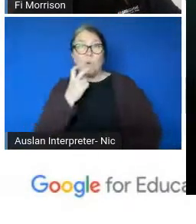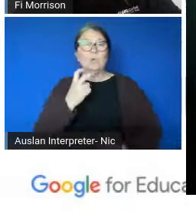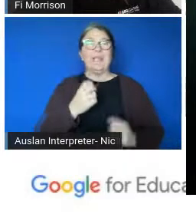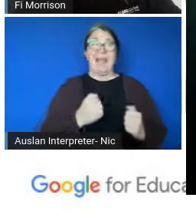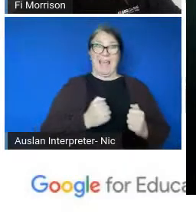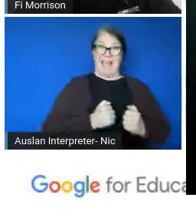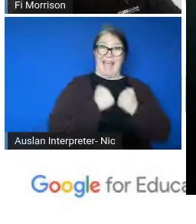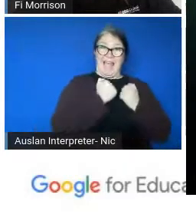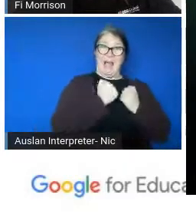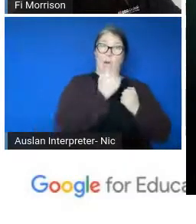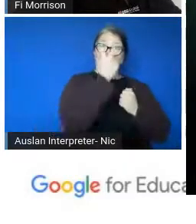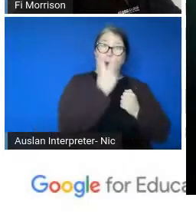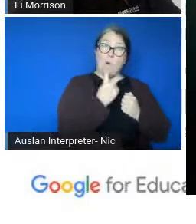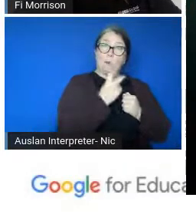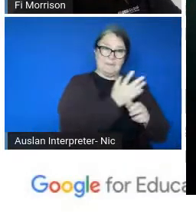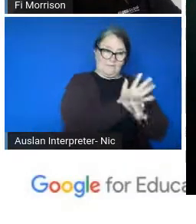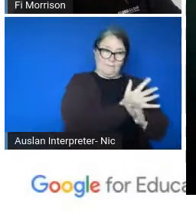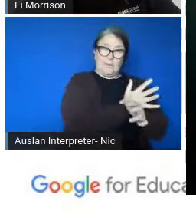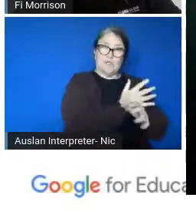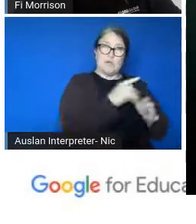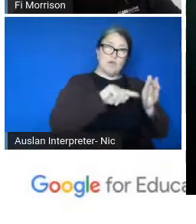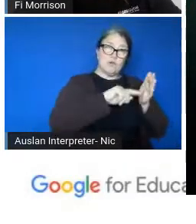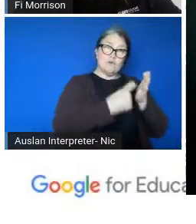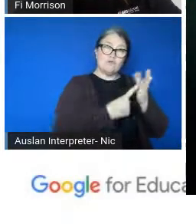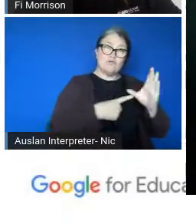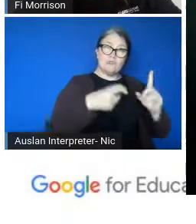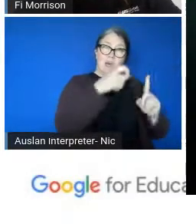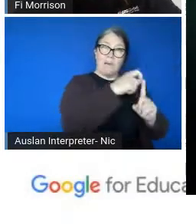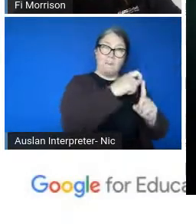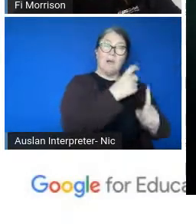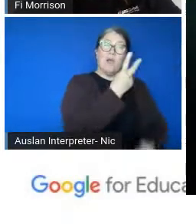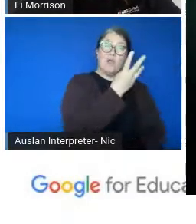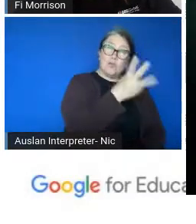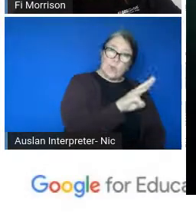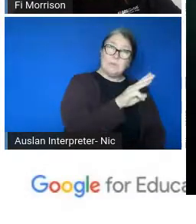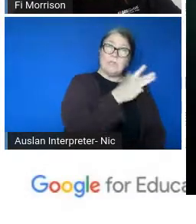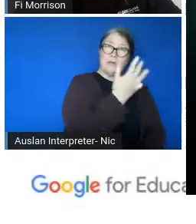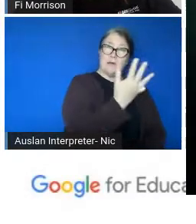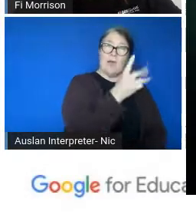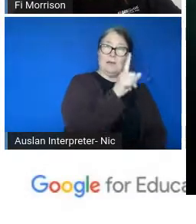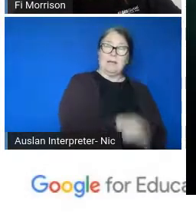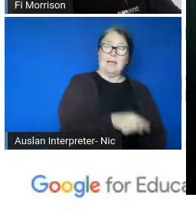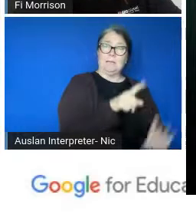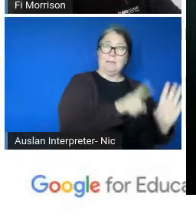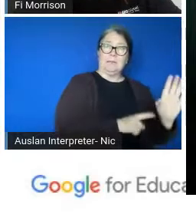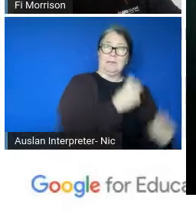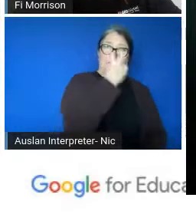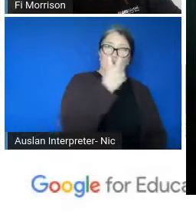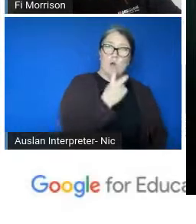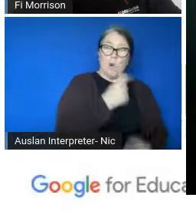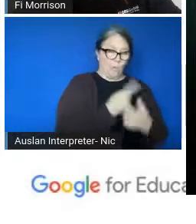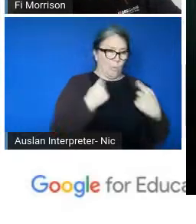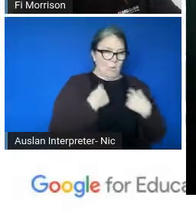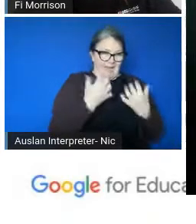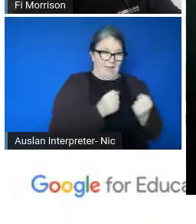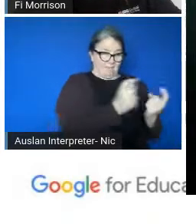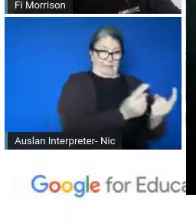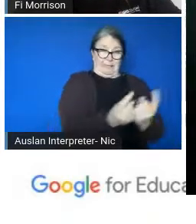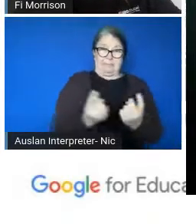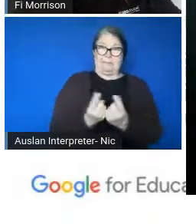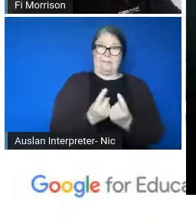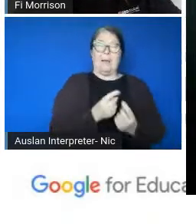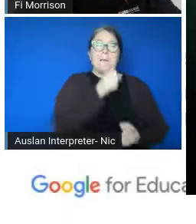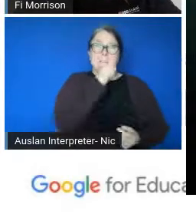years old, roughly. So, we have objects that are man-made in Australia that are older